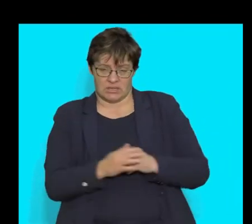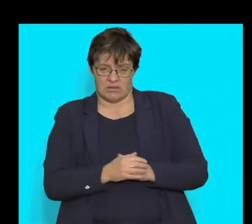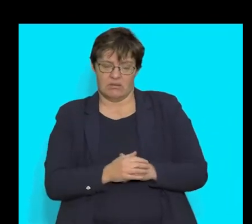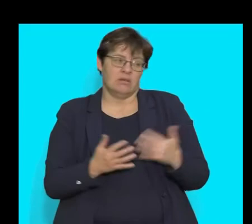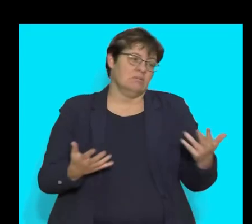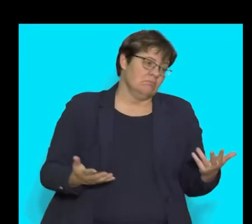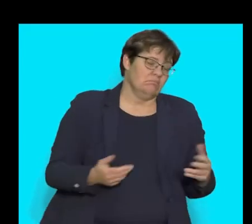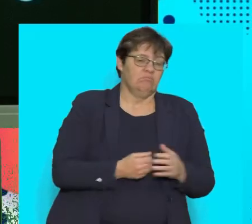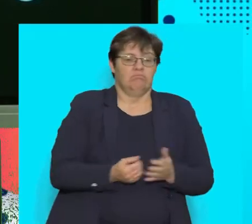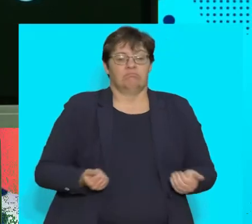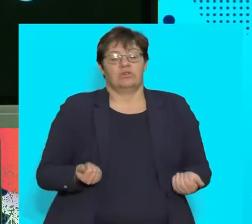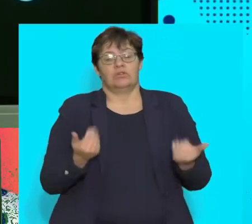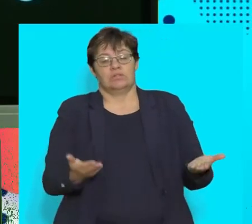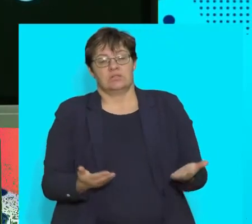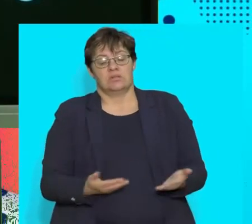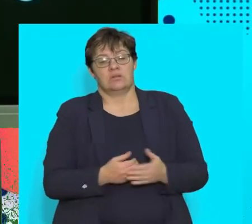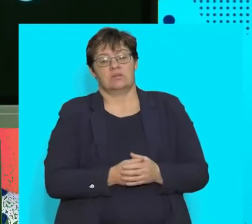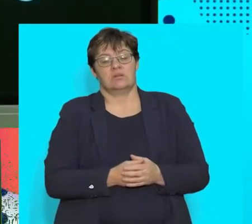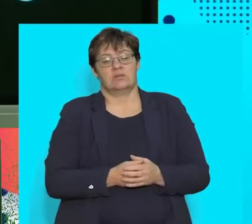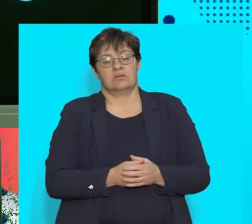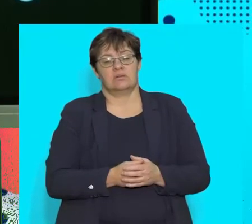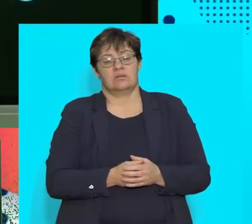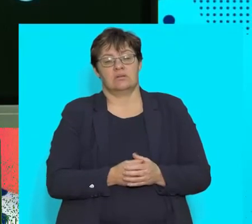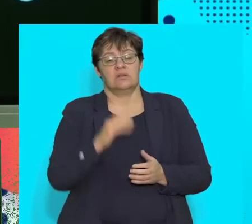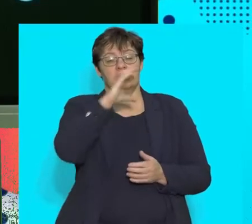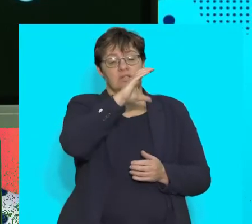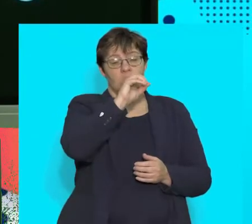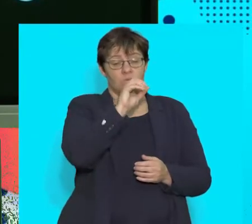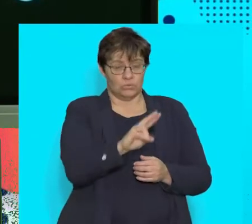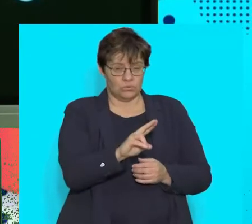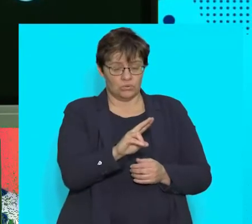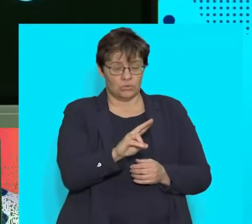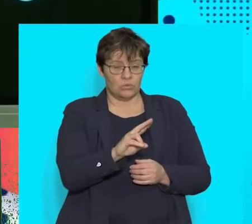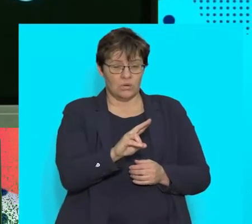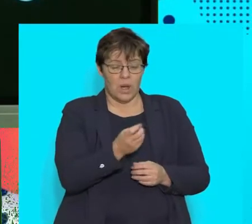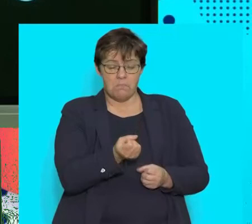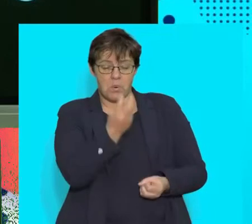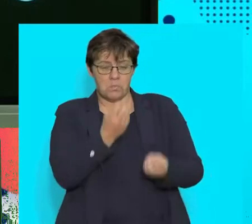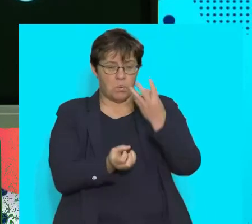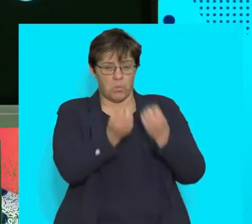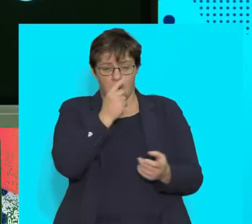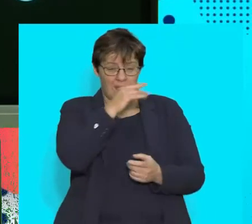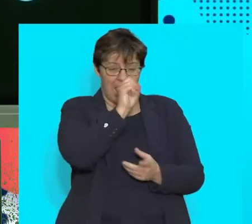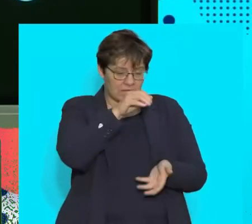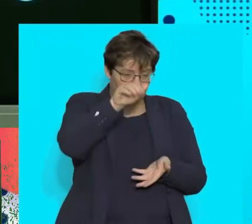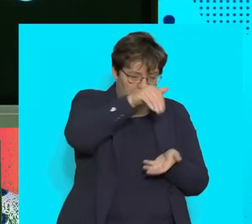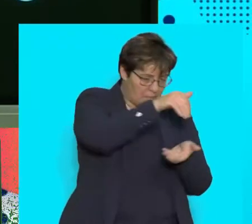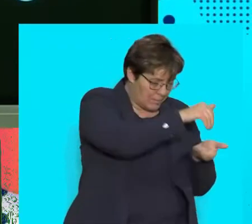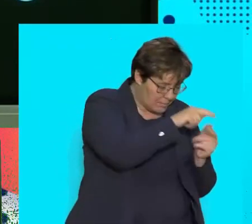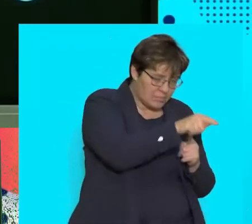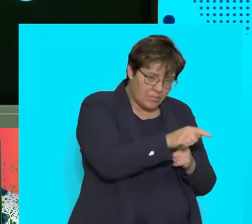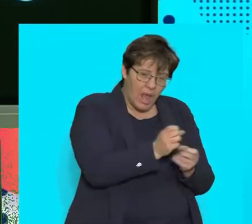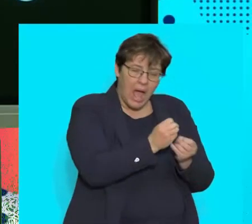example, producing carbon dioxide, we could collect those bubbles of gas and measure the number